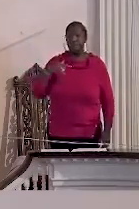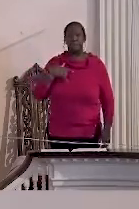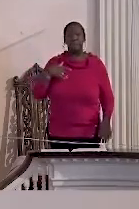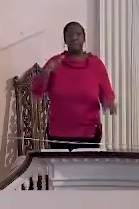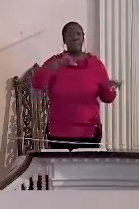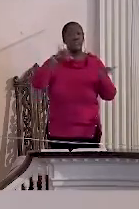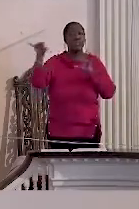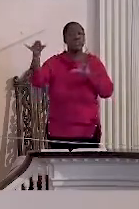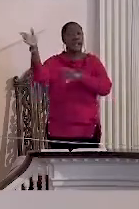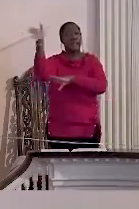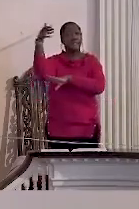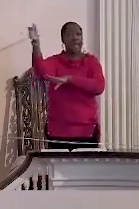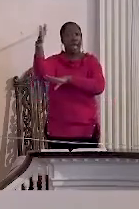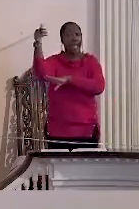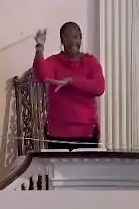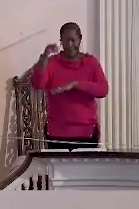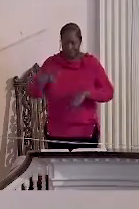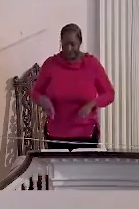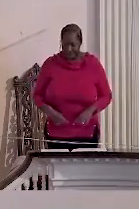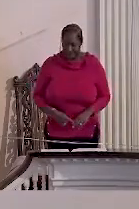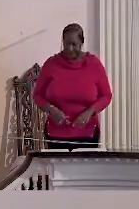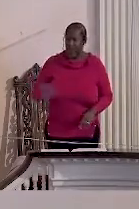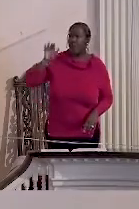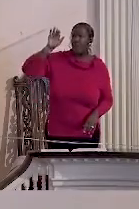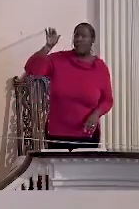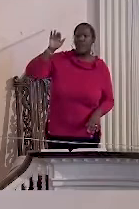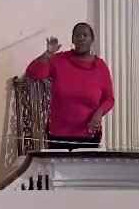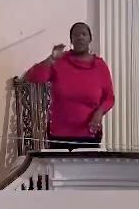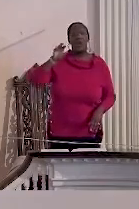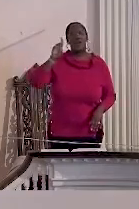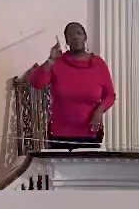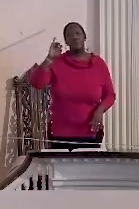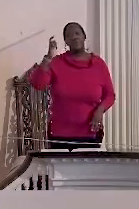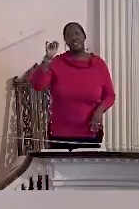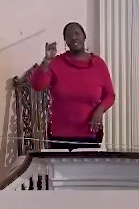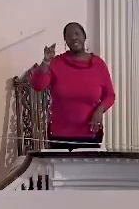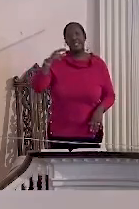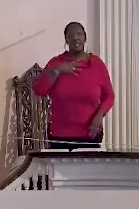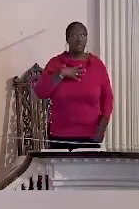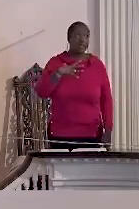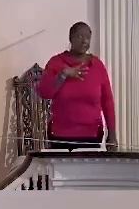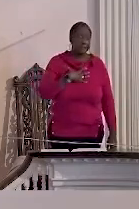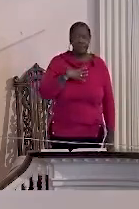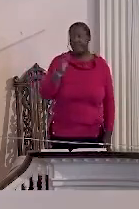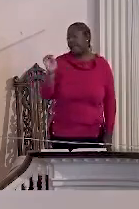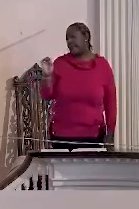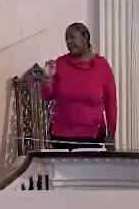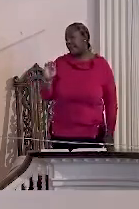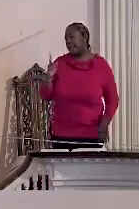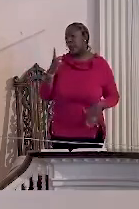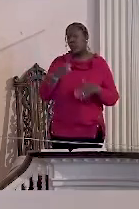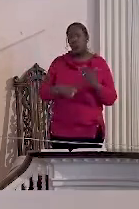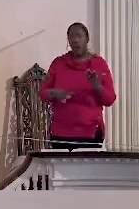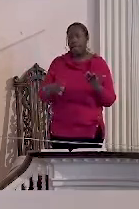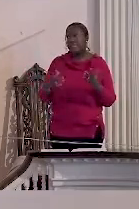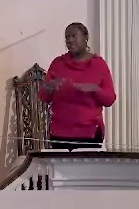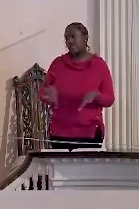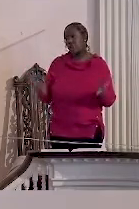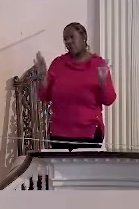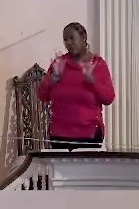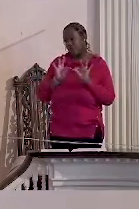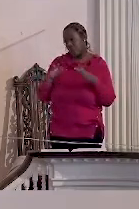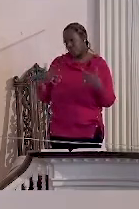pole in high wind. And Mr. Dixon sighed and said, Emilio, what is so